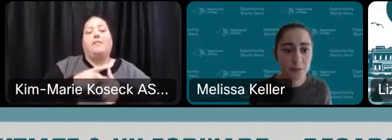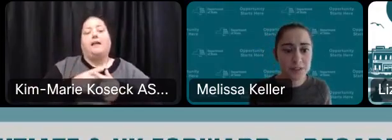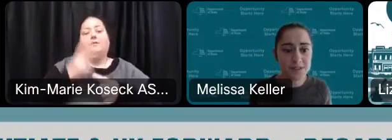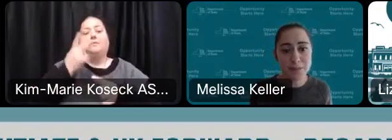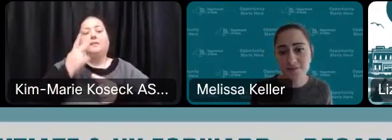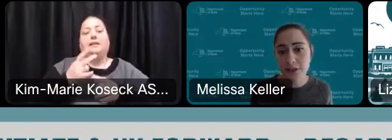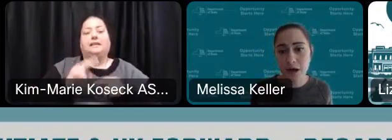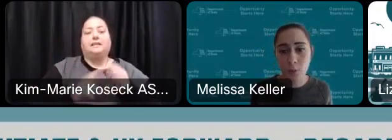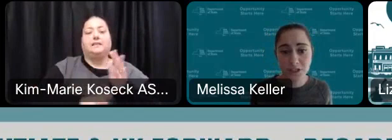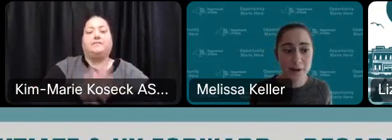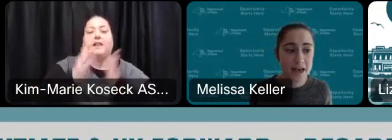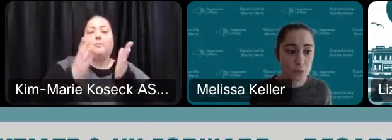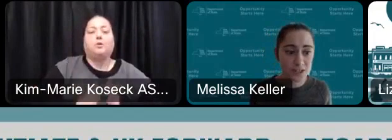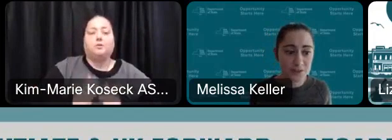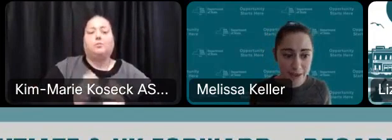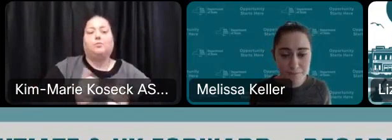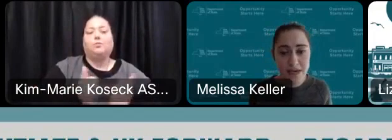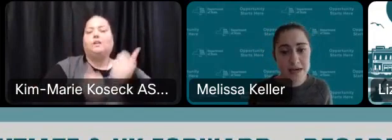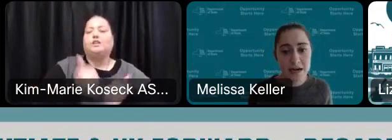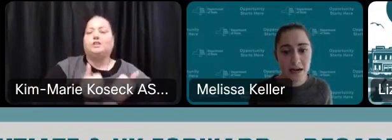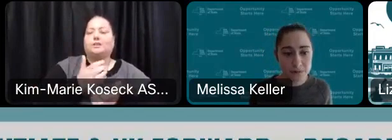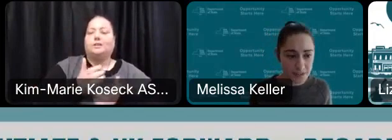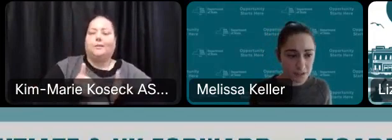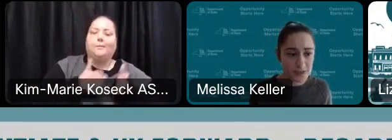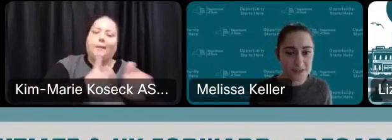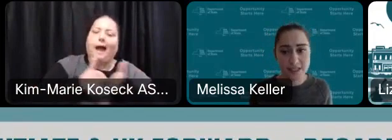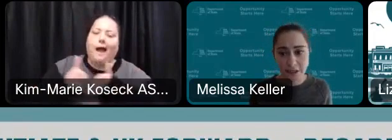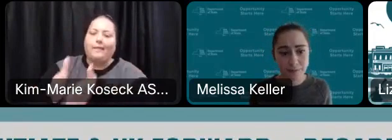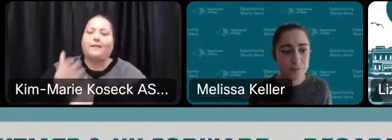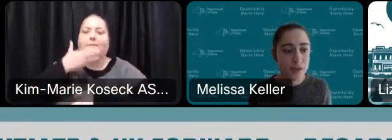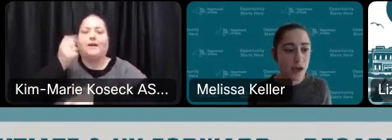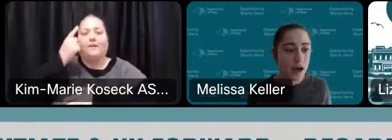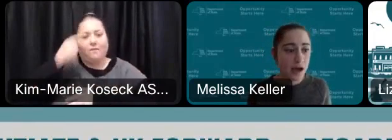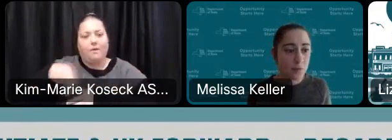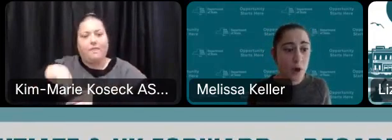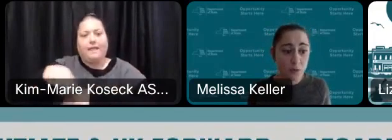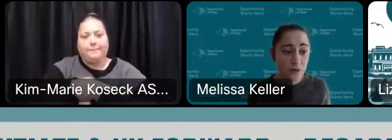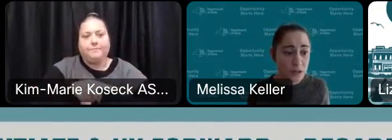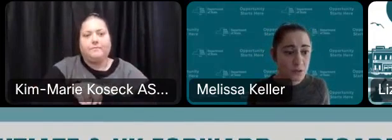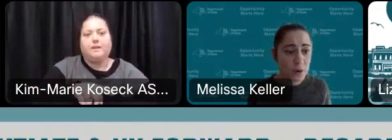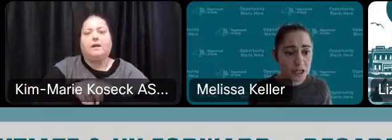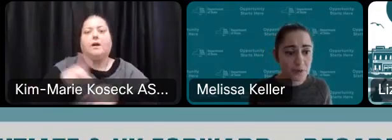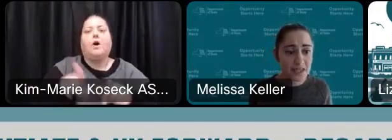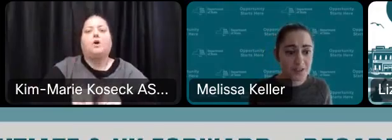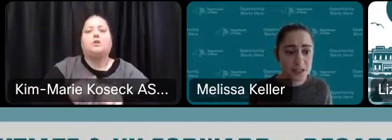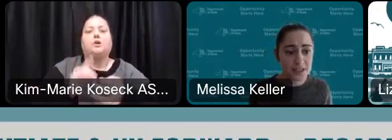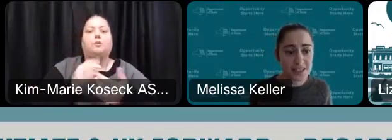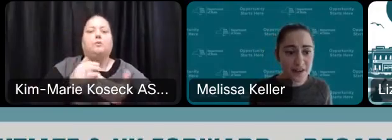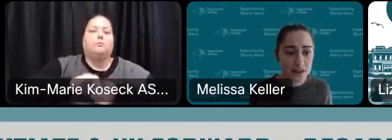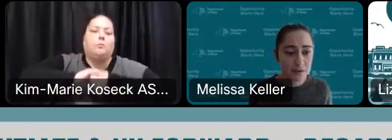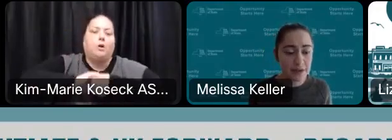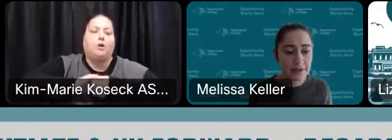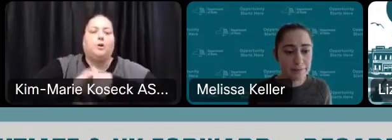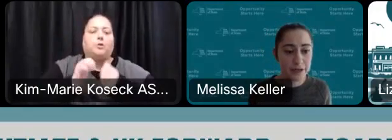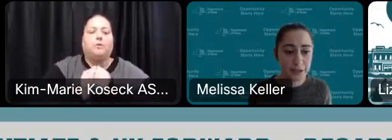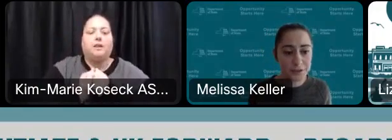developers can best figure out which path works for them. You see those listed here. And we've also partnered with NYSERDA to